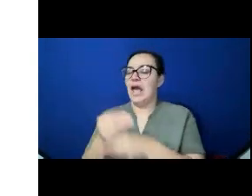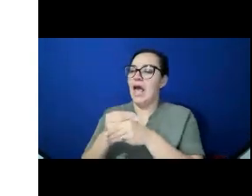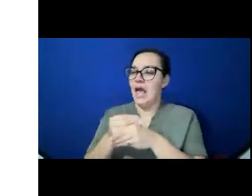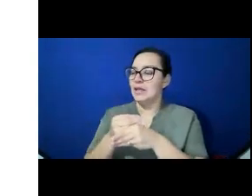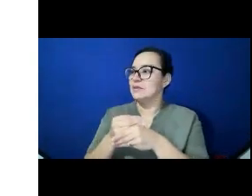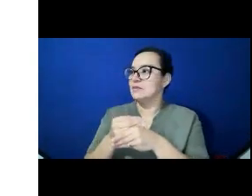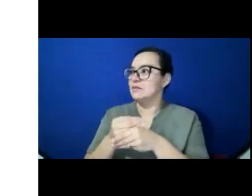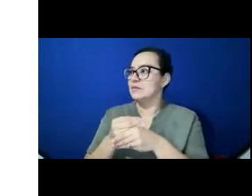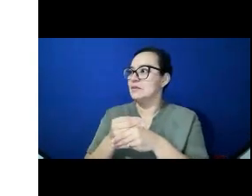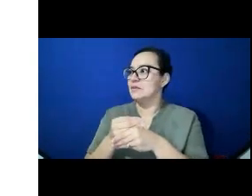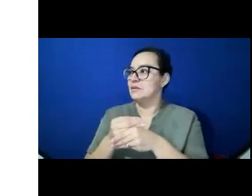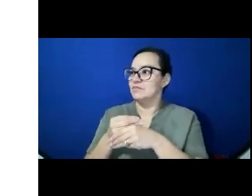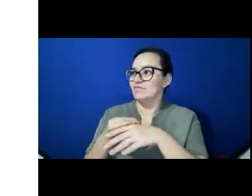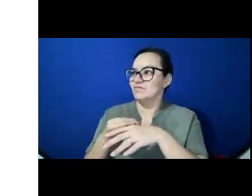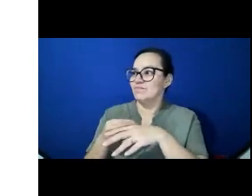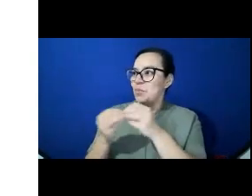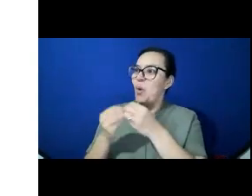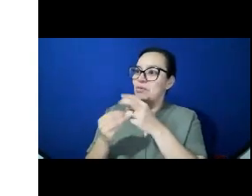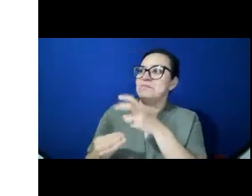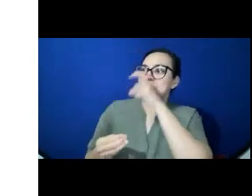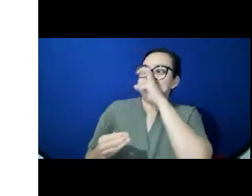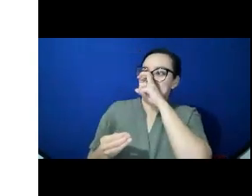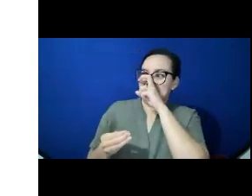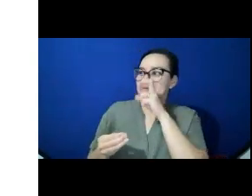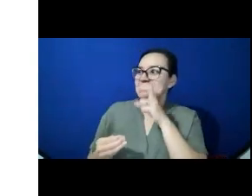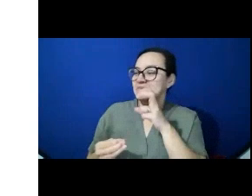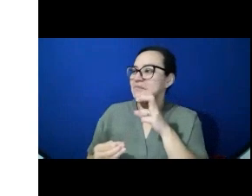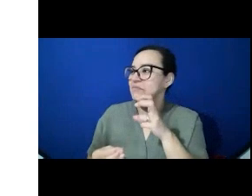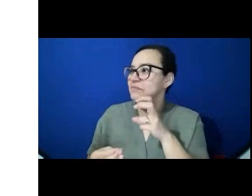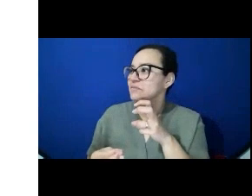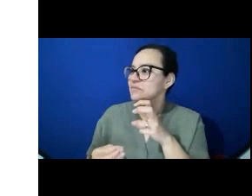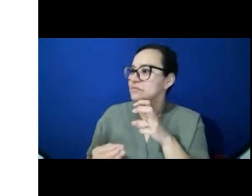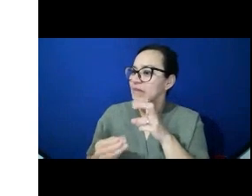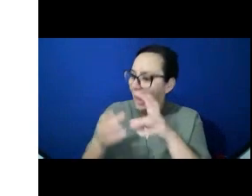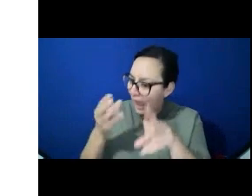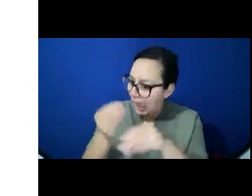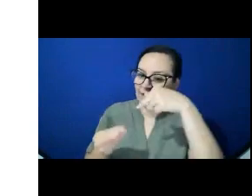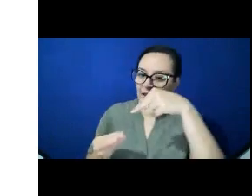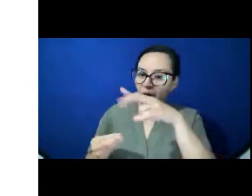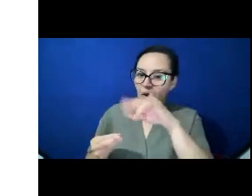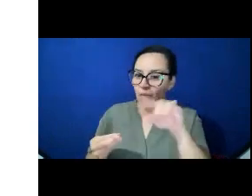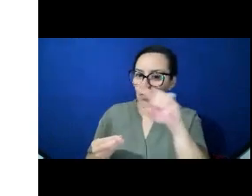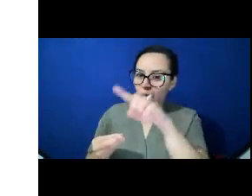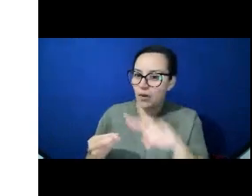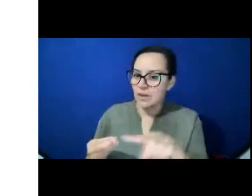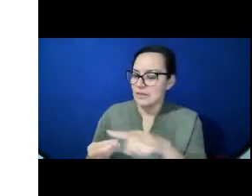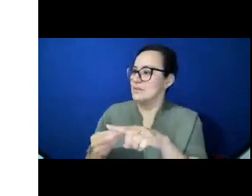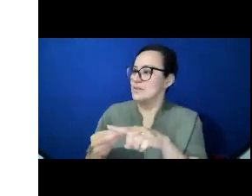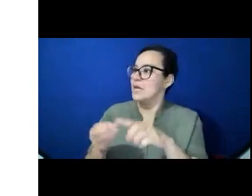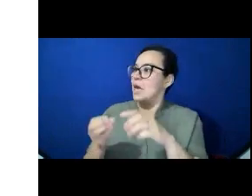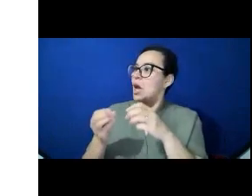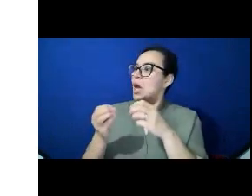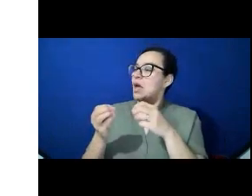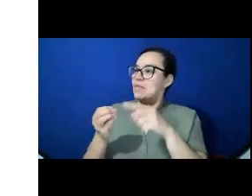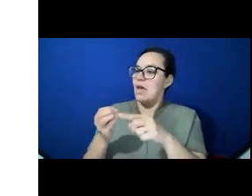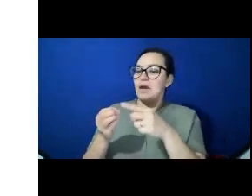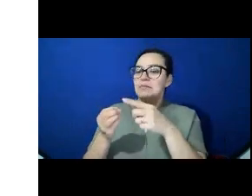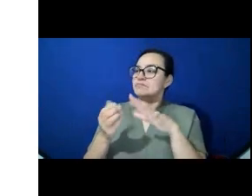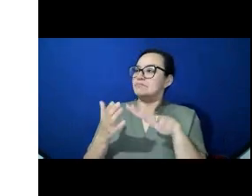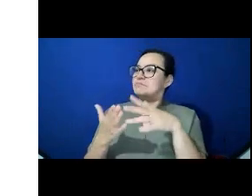rigorosity added to the professionalism of the product and its use